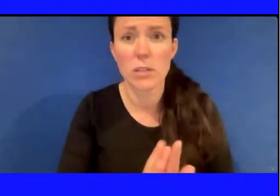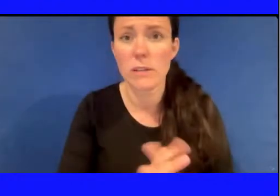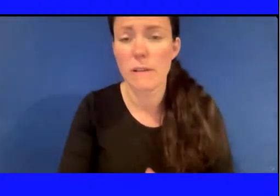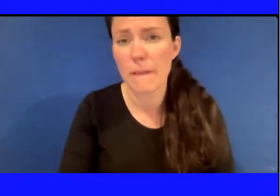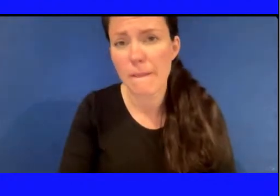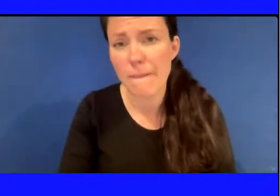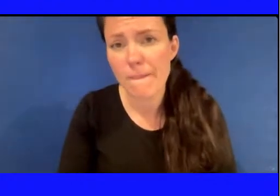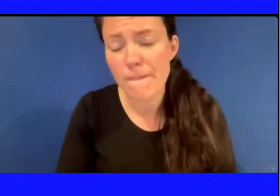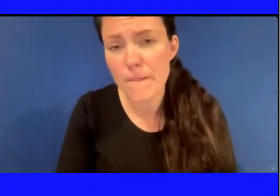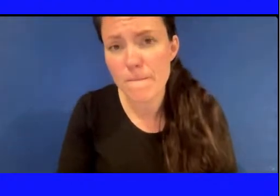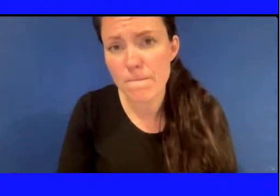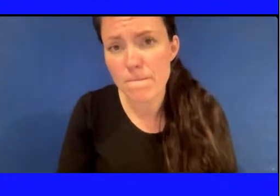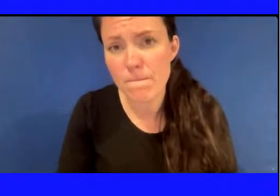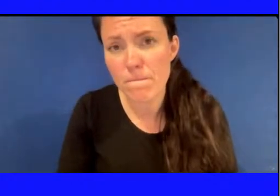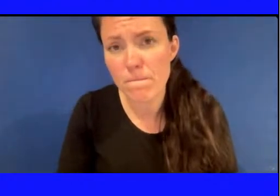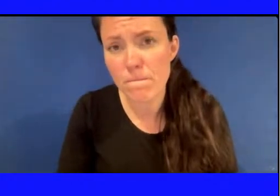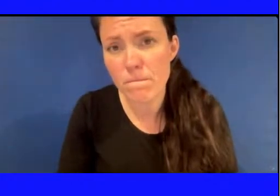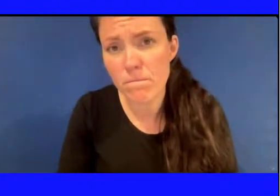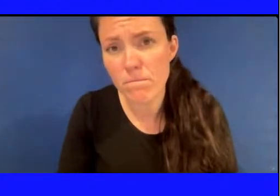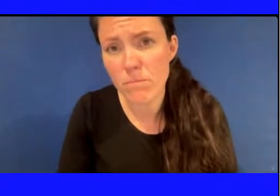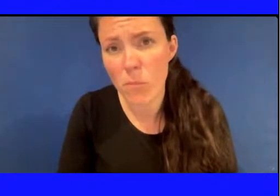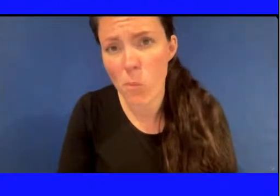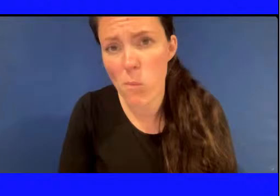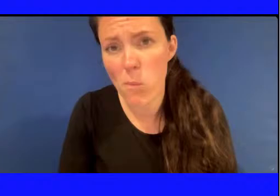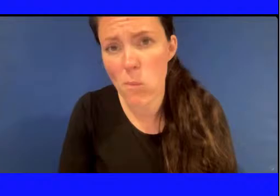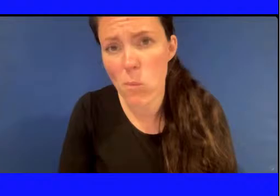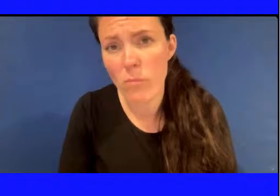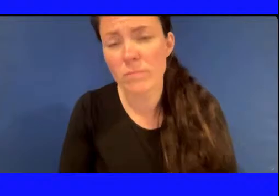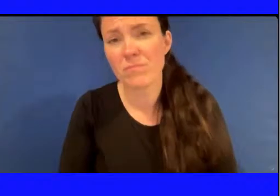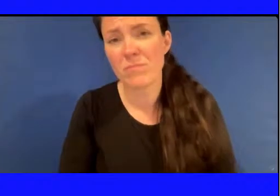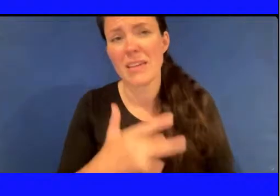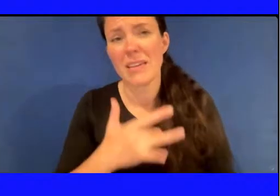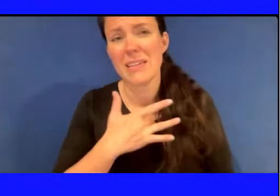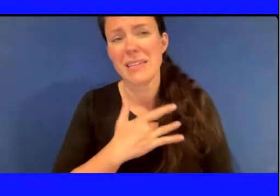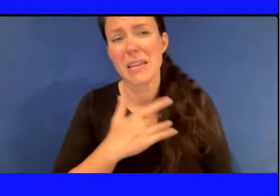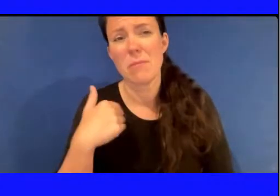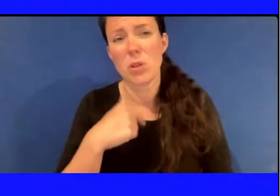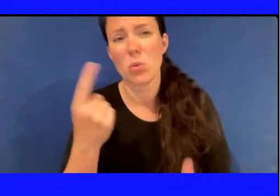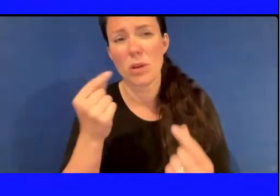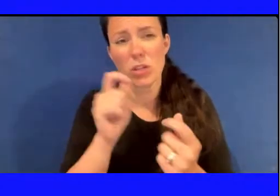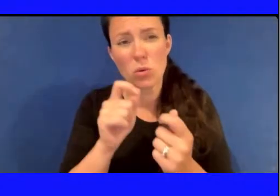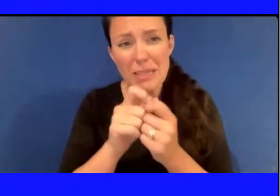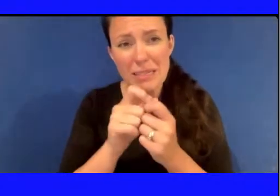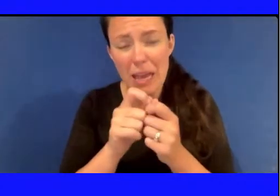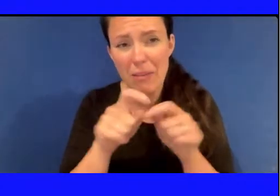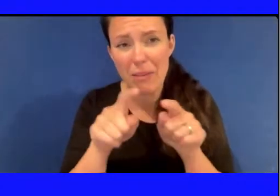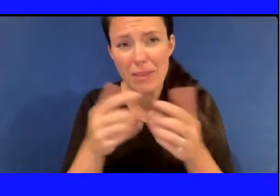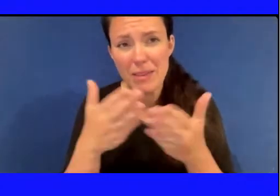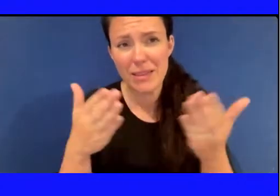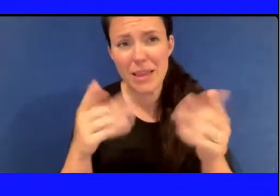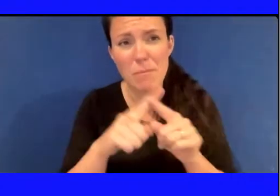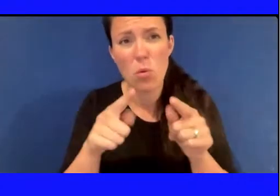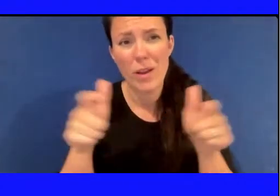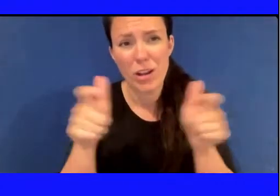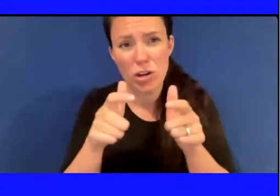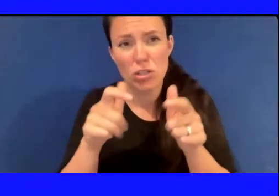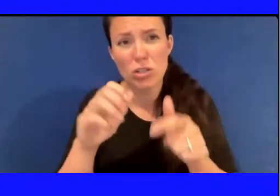Business, we do basically exactly the same thing that they do. But we're a small minority firm.